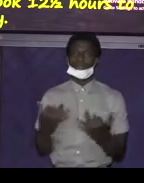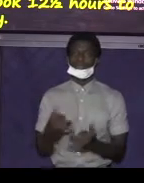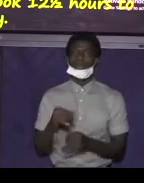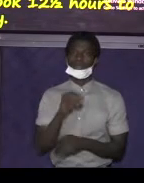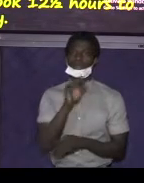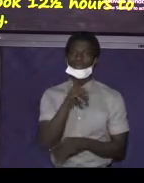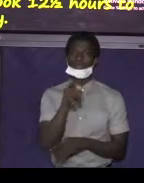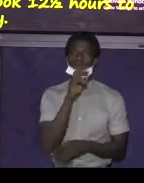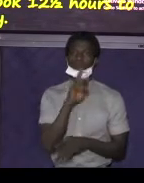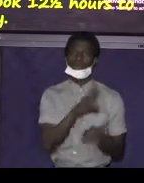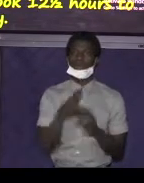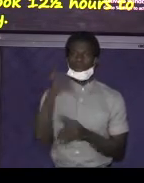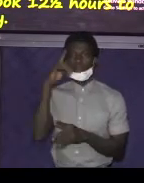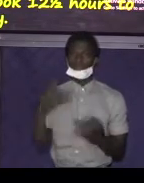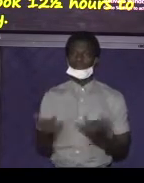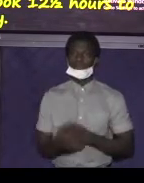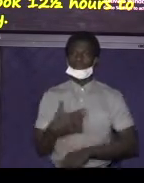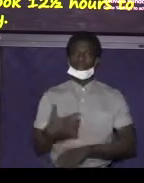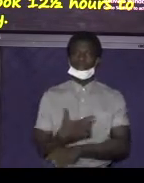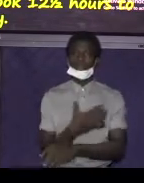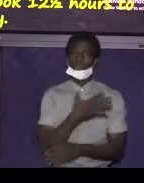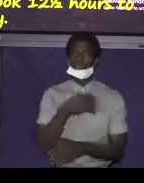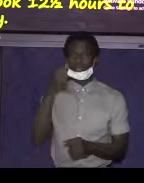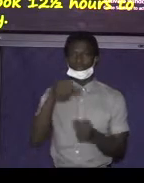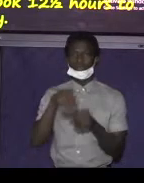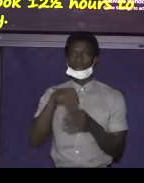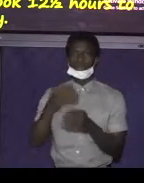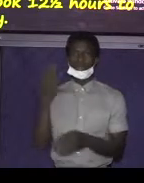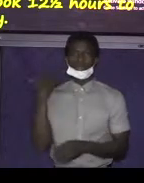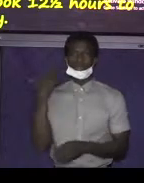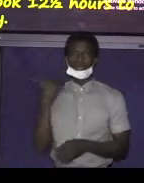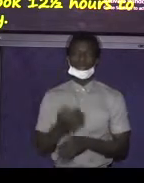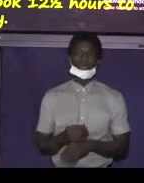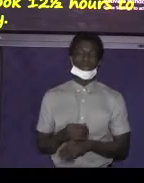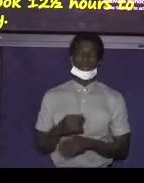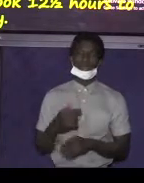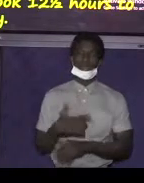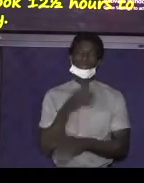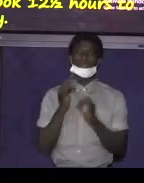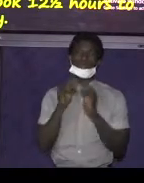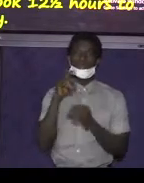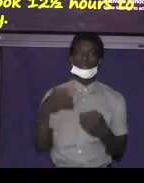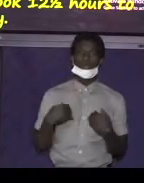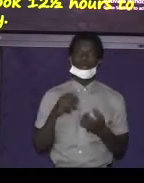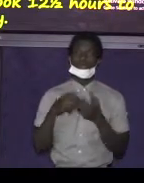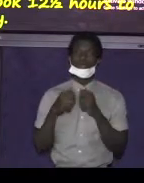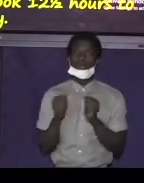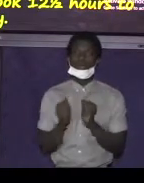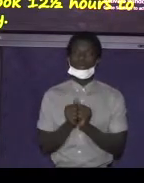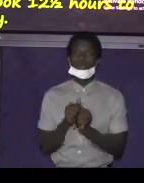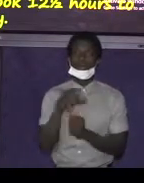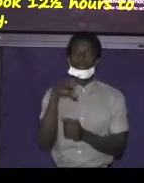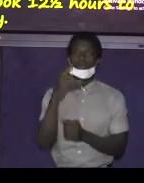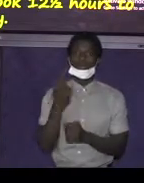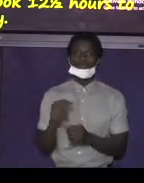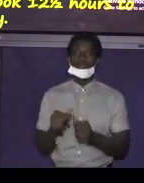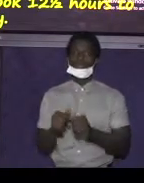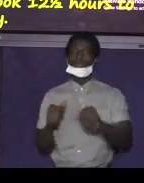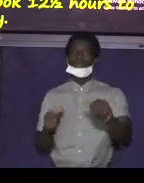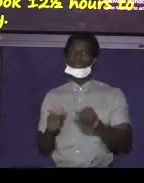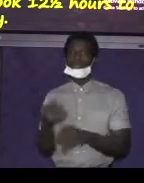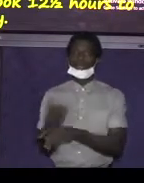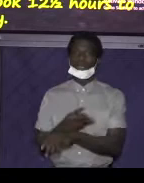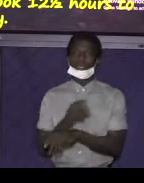Now you are ready for today's lesson. Now remember in the last lesson I said if you're still having problem with finding the distance,